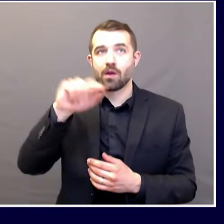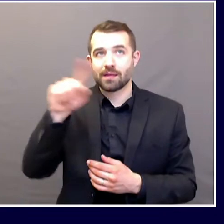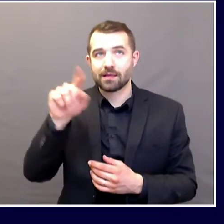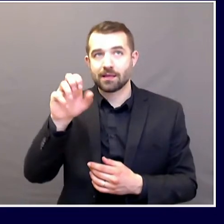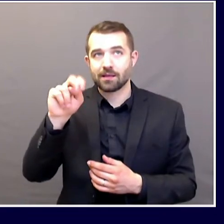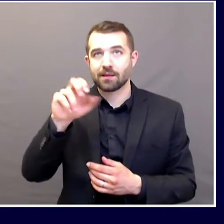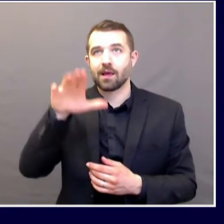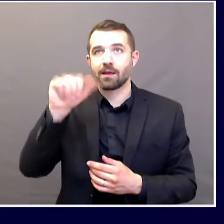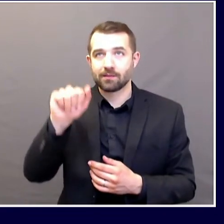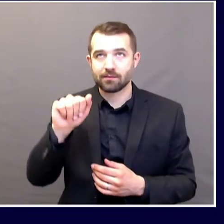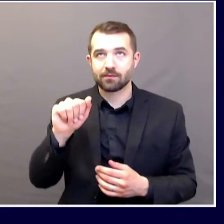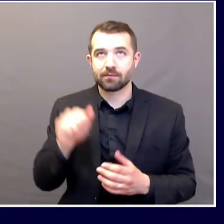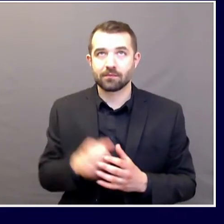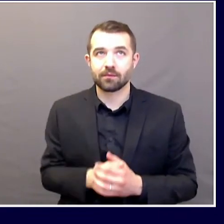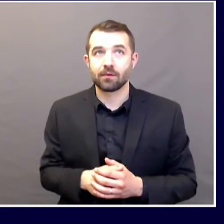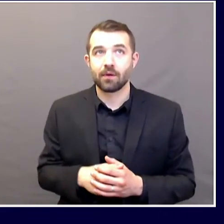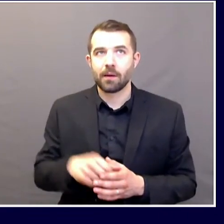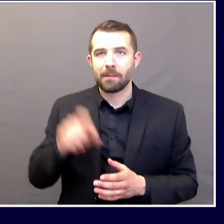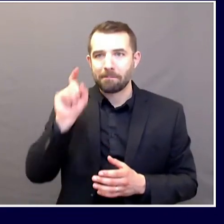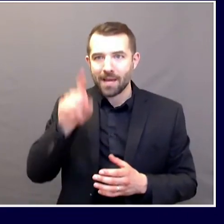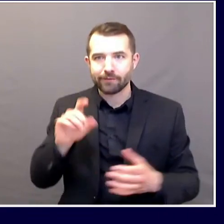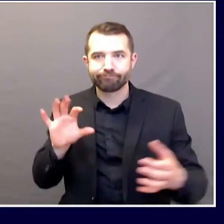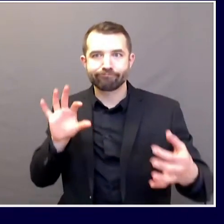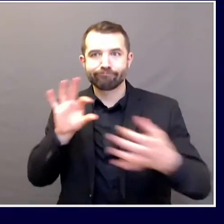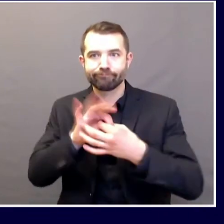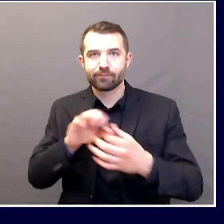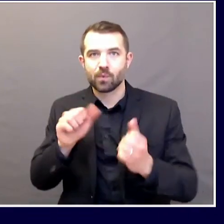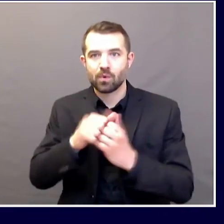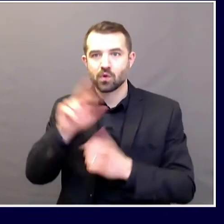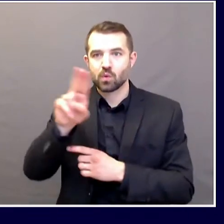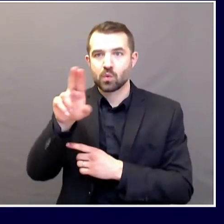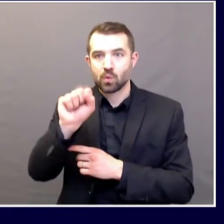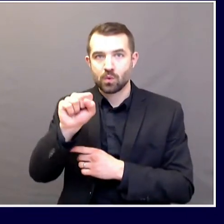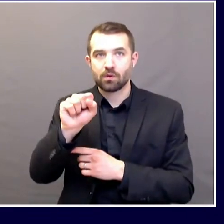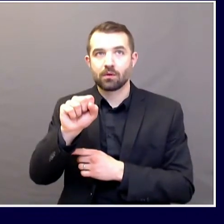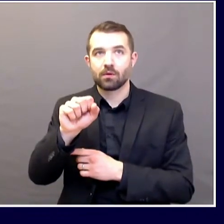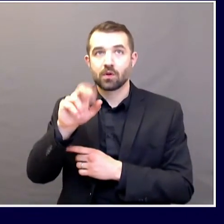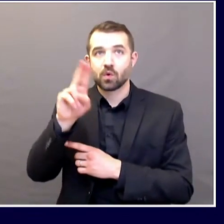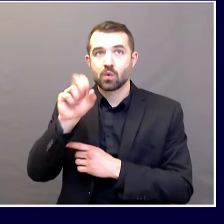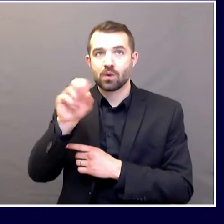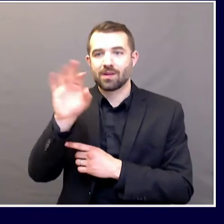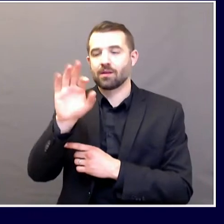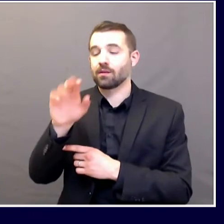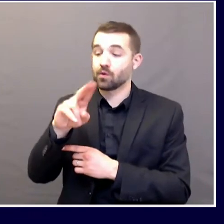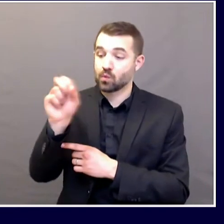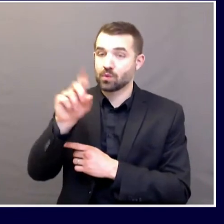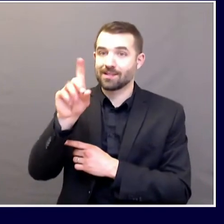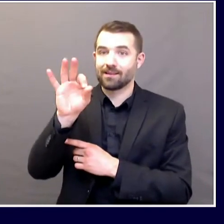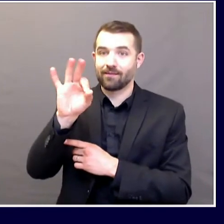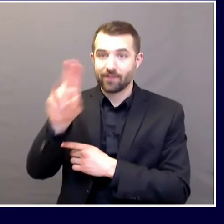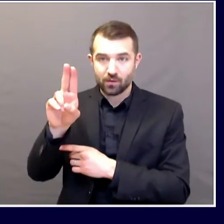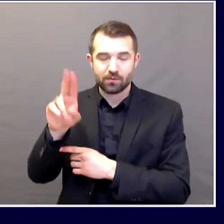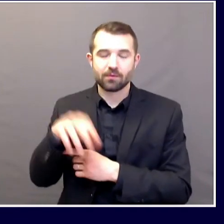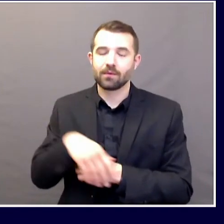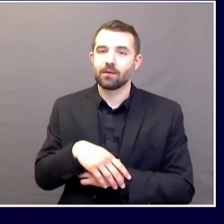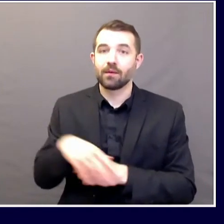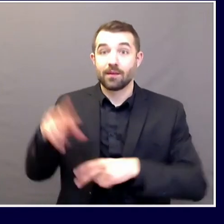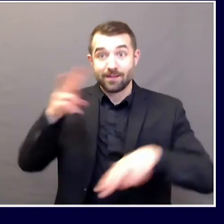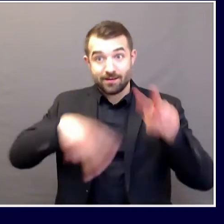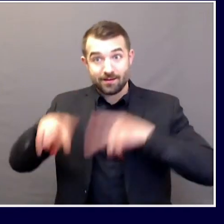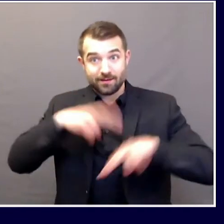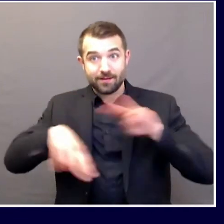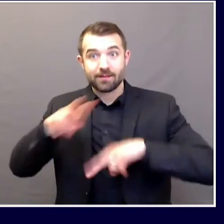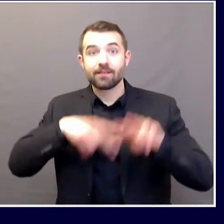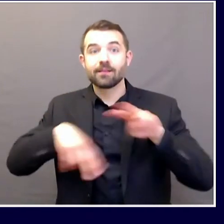now. And then the review process by the FDA may take what it has taken for the first 3 vaccines, which is to say a couple of weeks